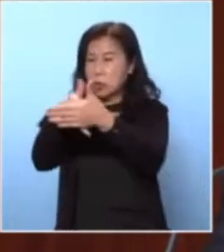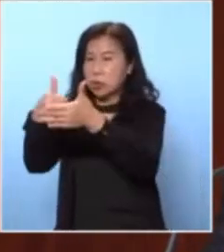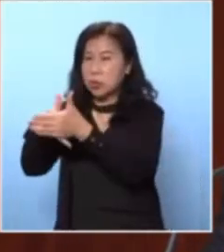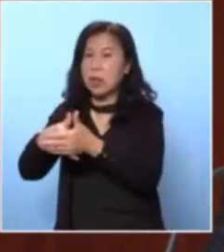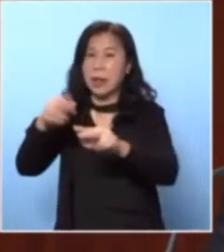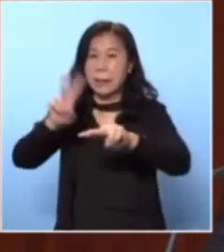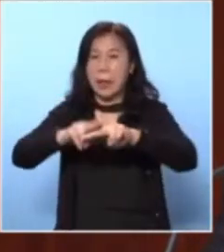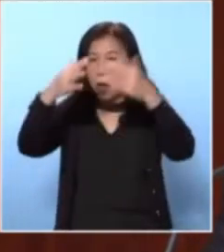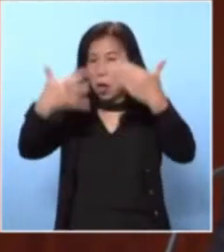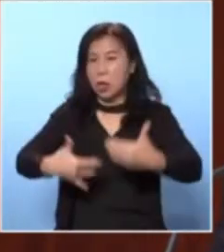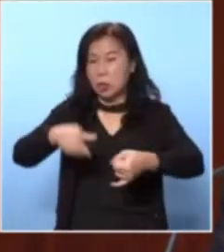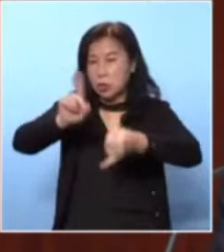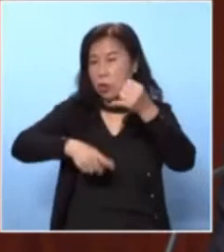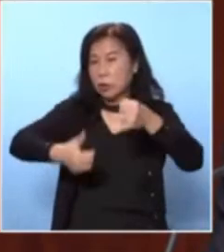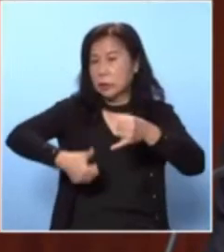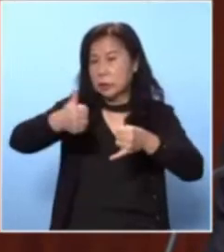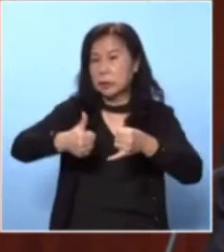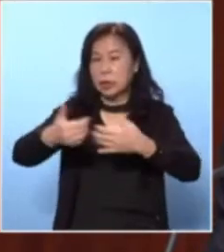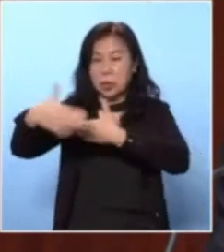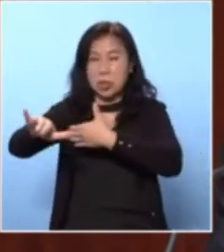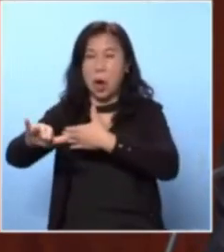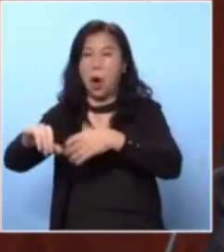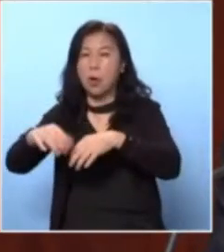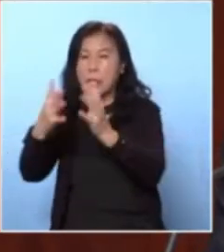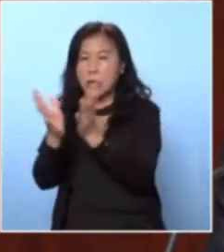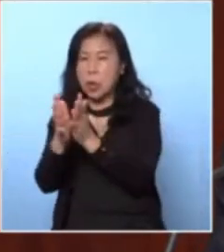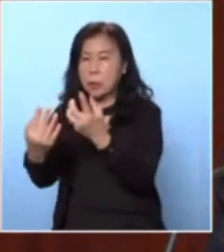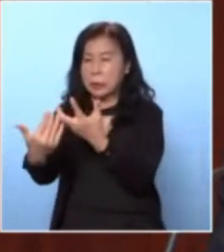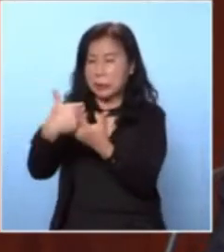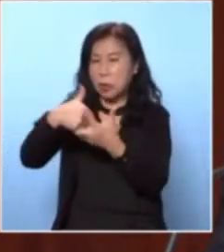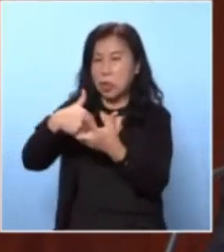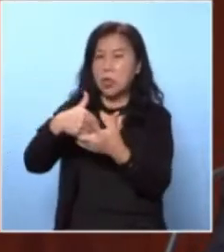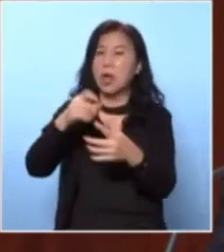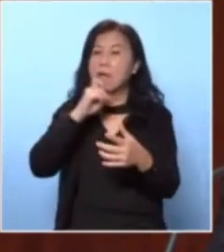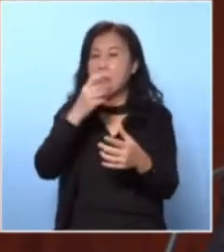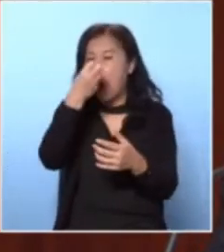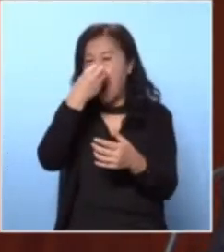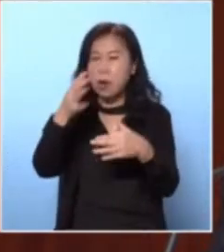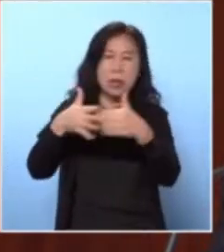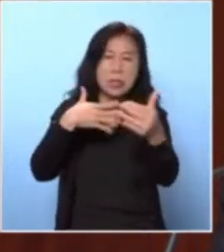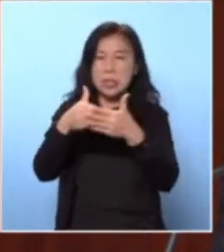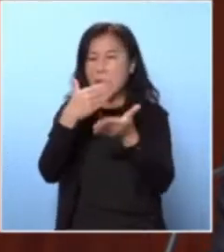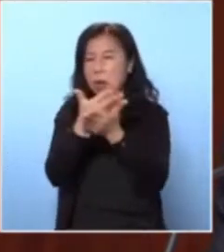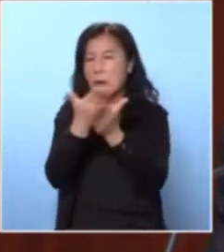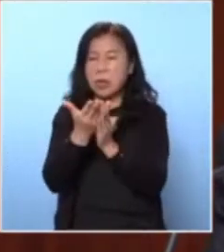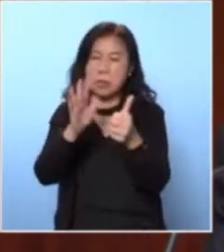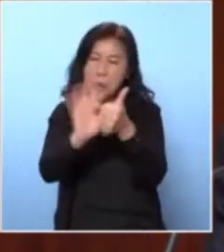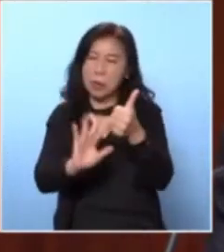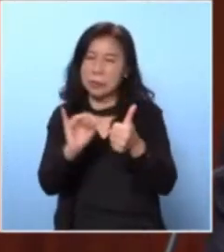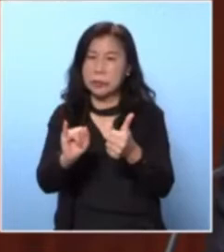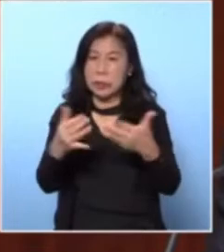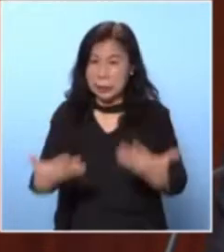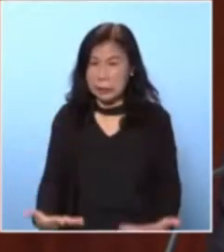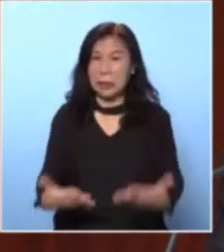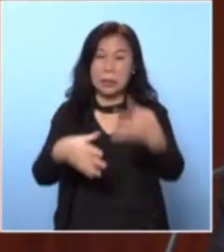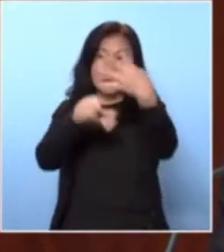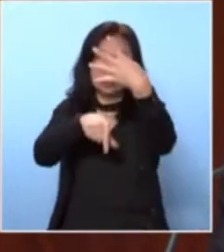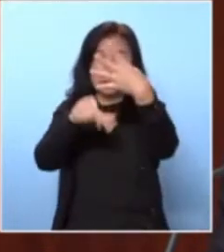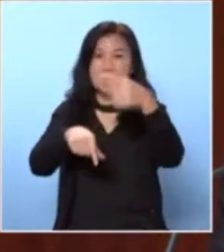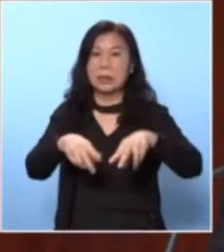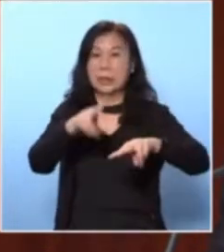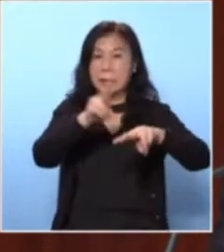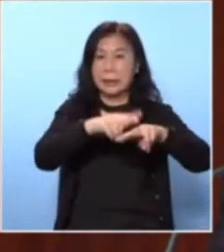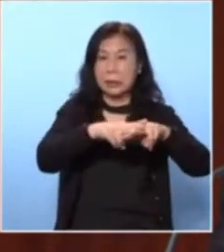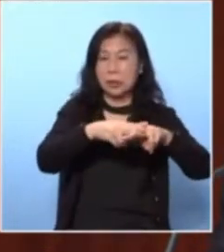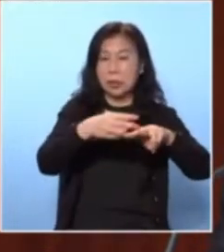in Hong Kong for their own benefits. External forces continue to meddle in our affairs. As Mr.